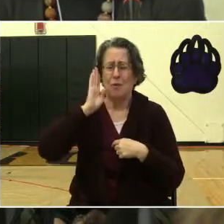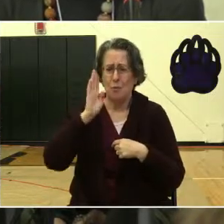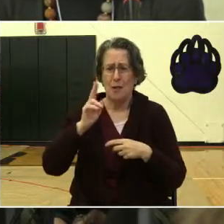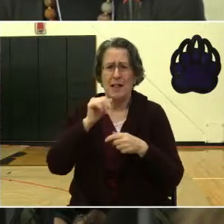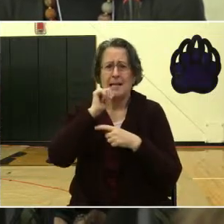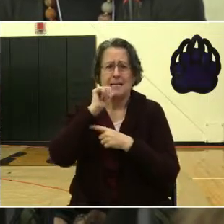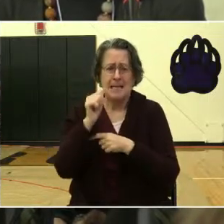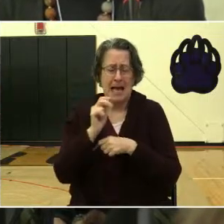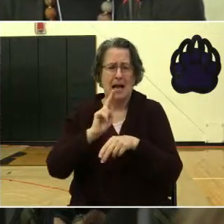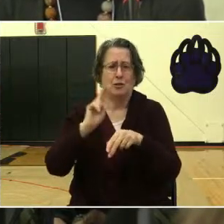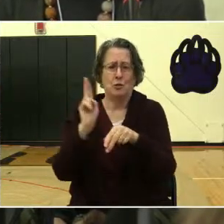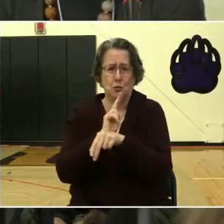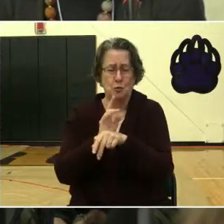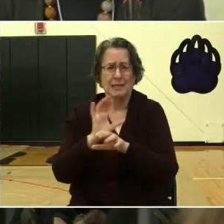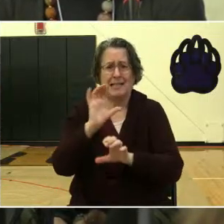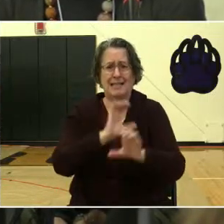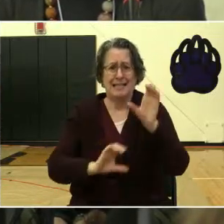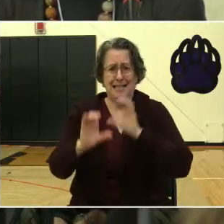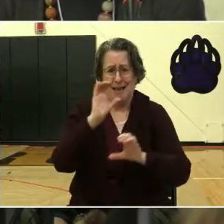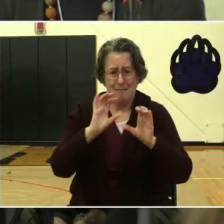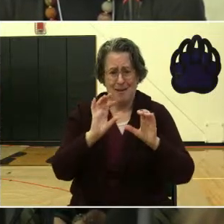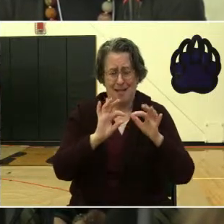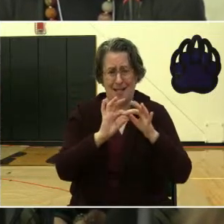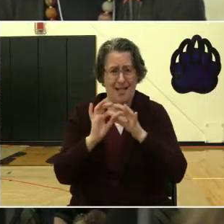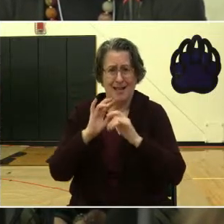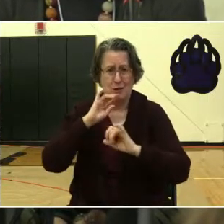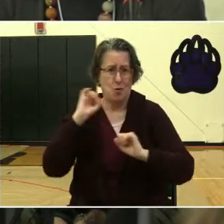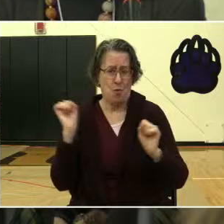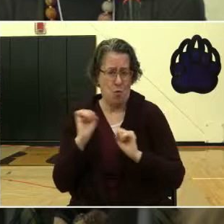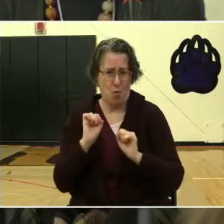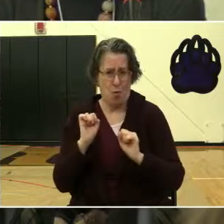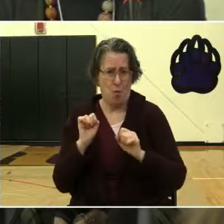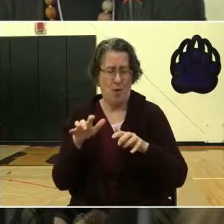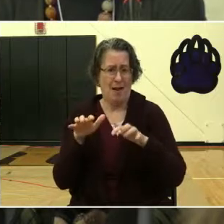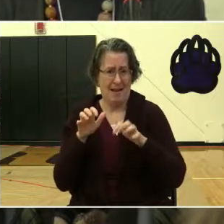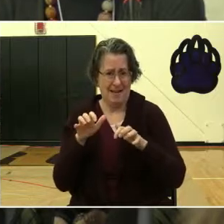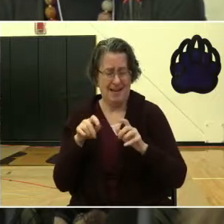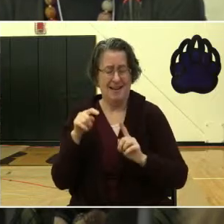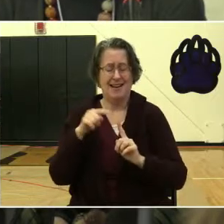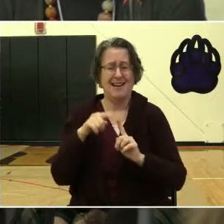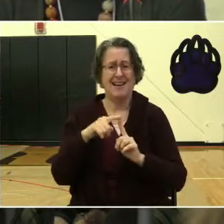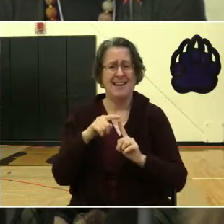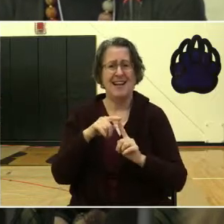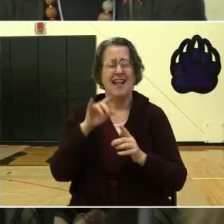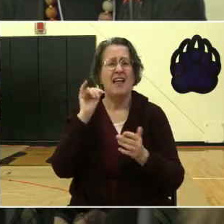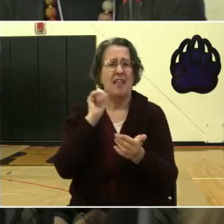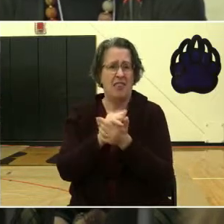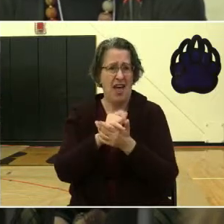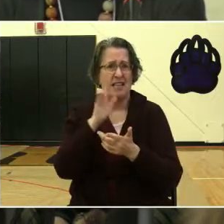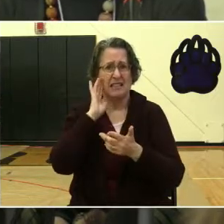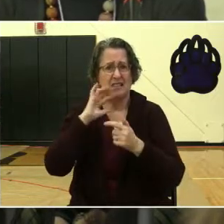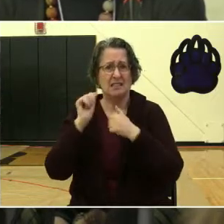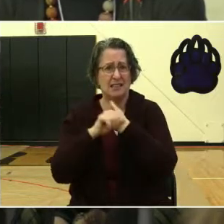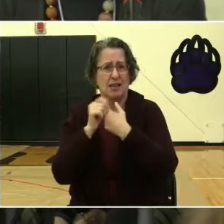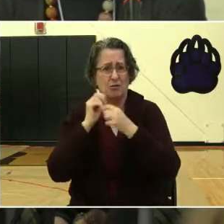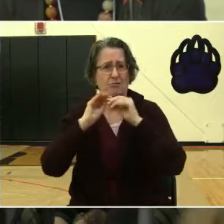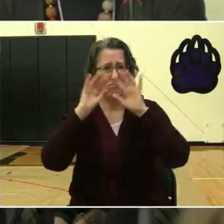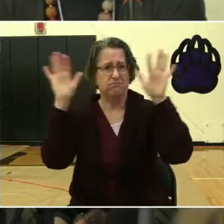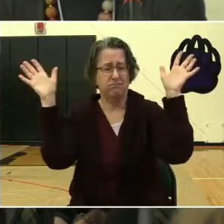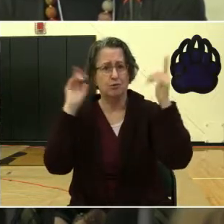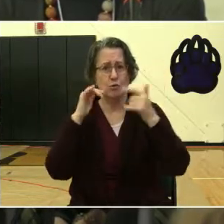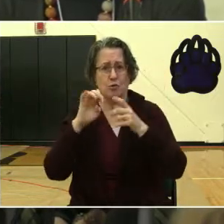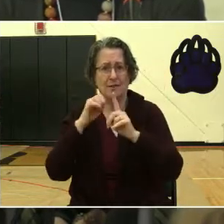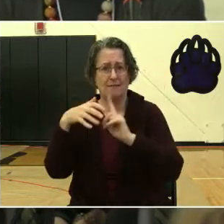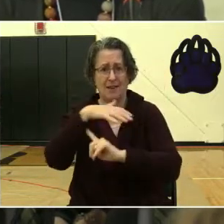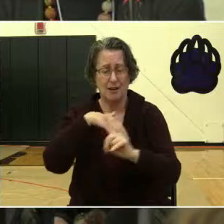a refrigerant um my guess is that we'll end up using ammonia which has some downsides uh